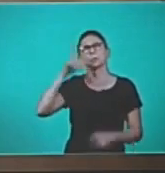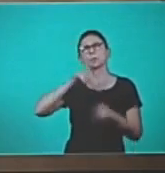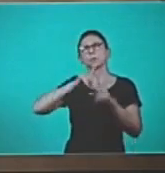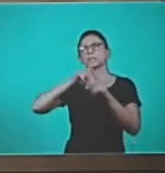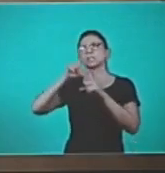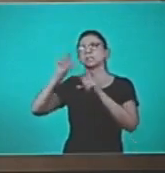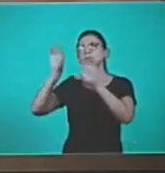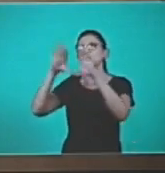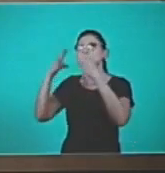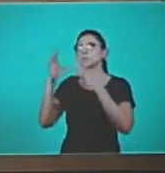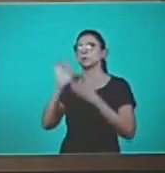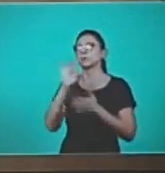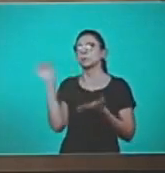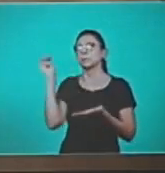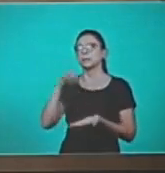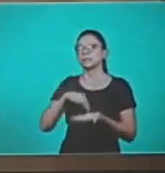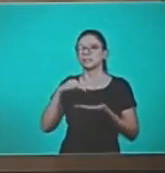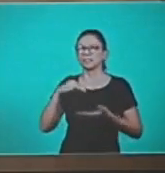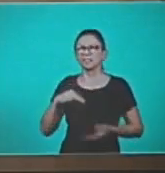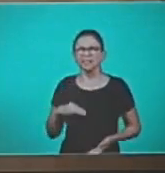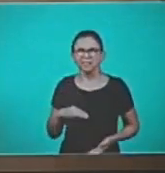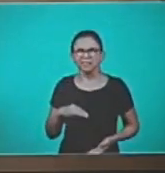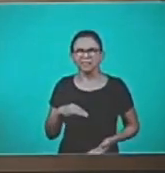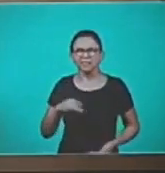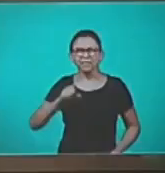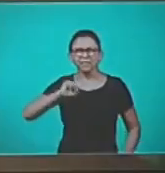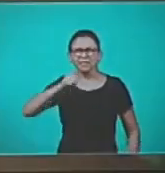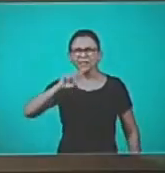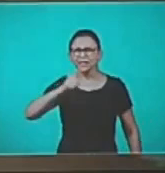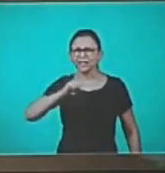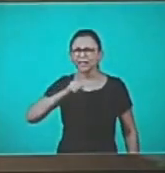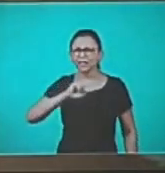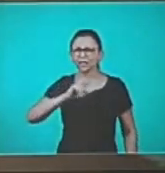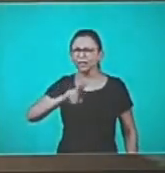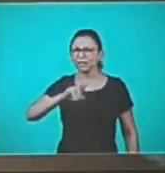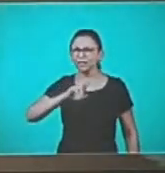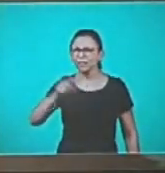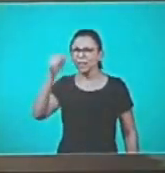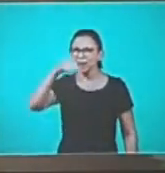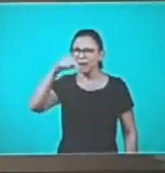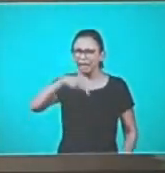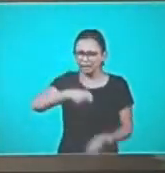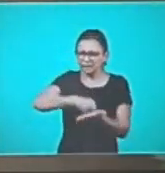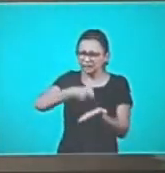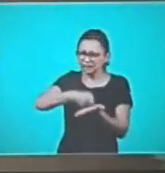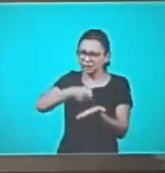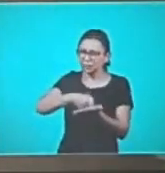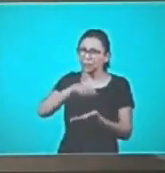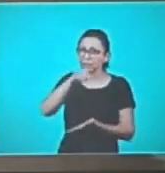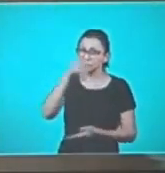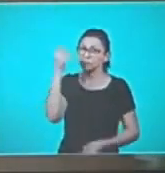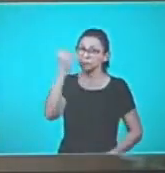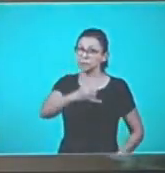There are some people that say, oh, only the people that who are from Maranatha are going to go to heaven. No, that's not true.